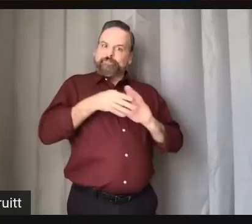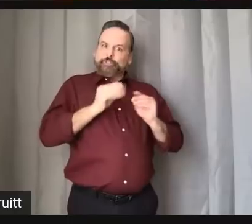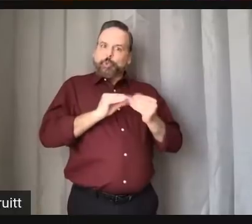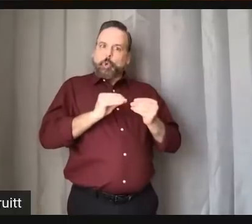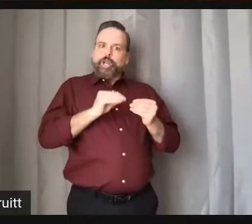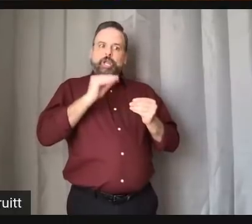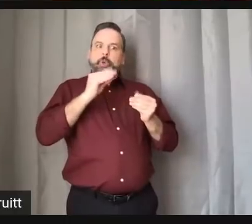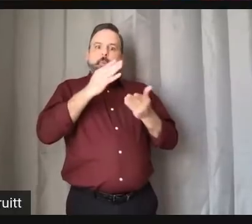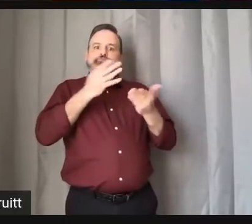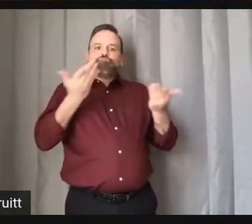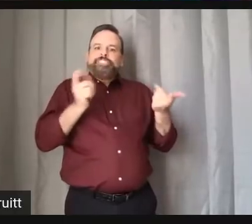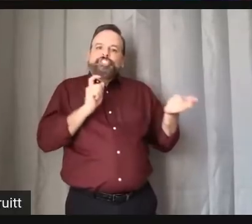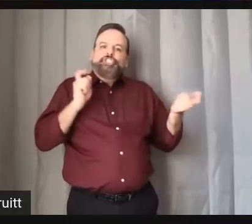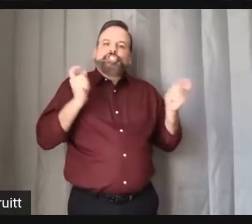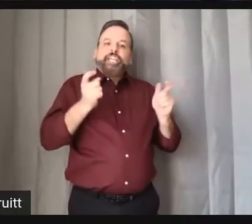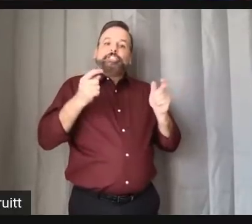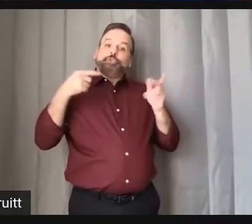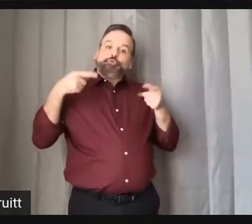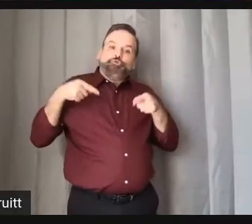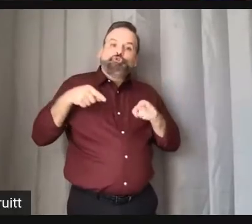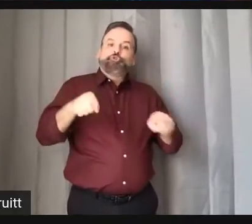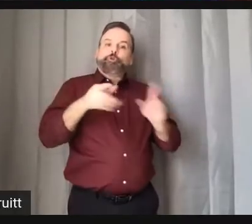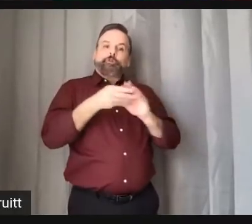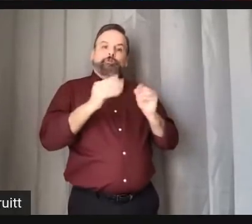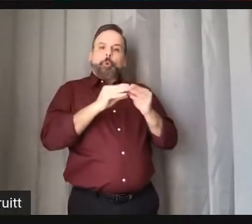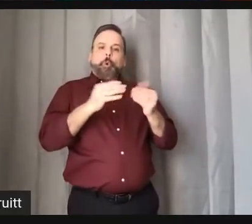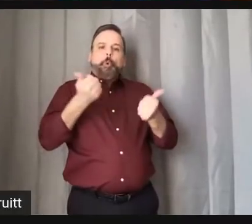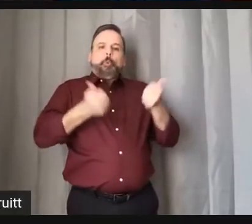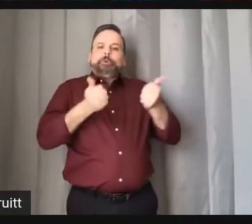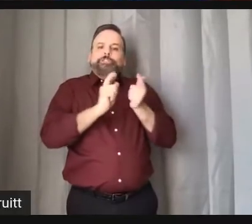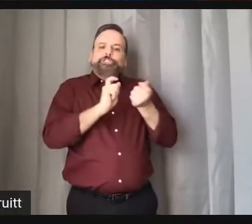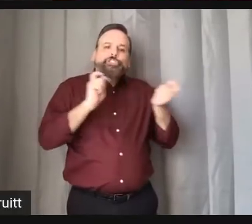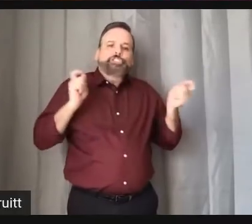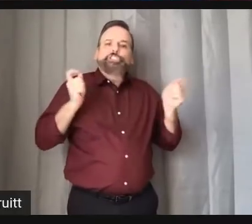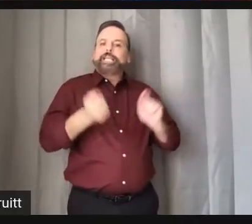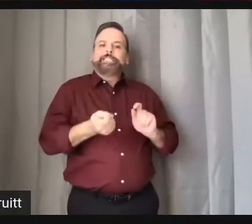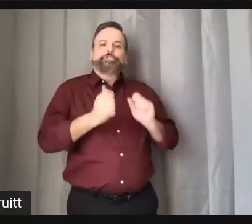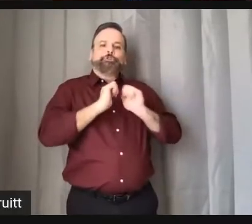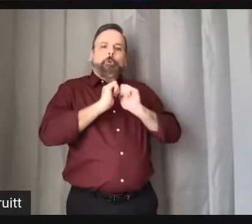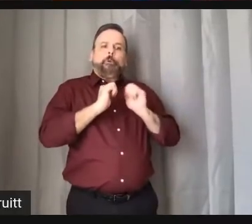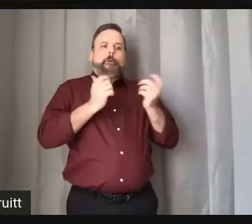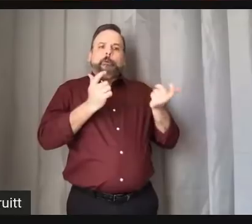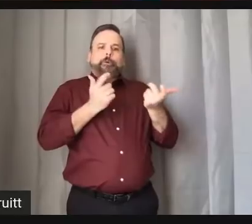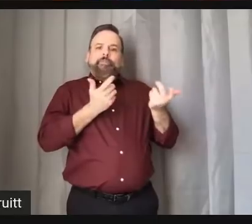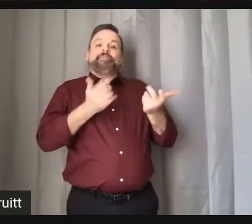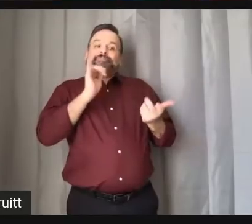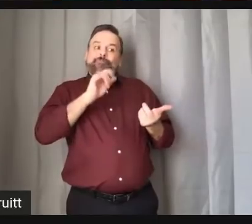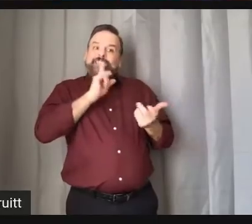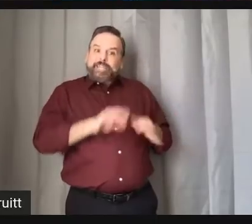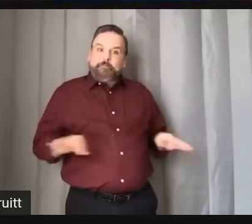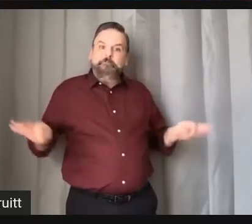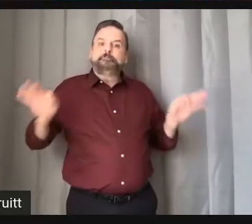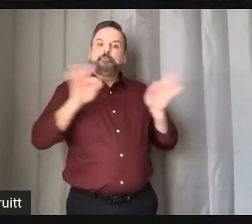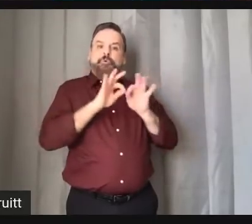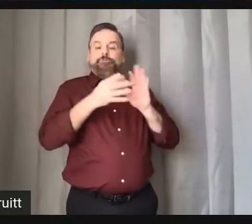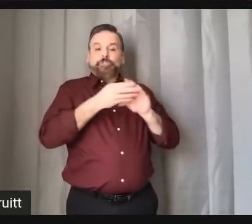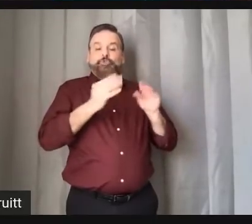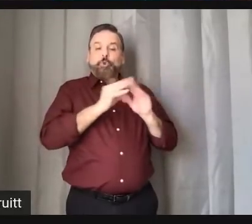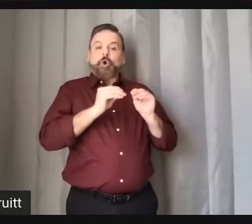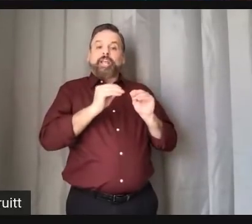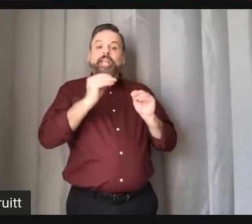and what changed over the course of that story? Those are the things that really come into play and I think make books exciting for people to